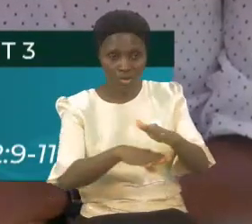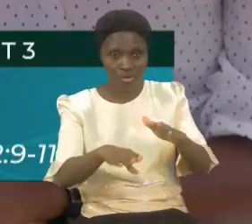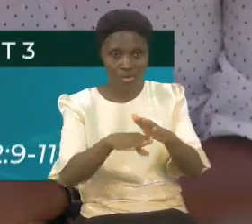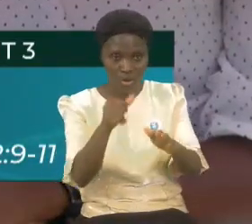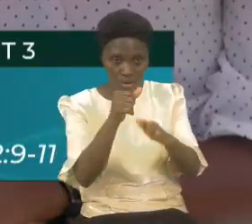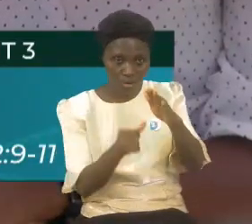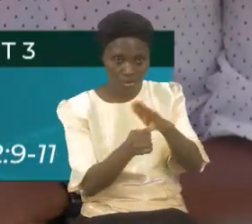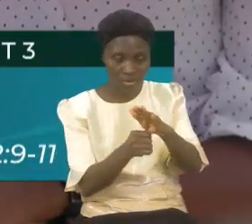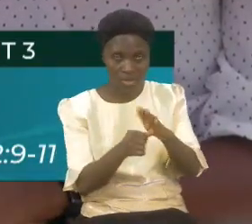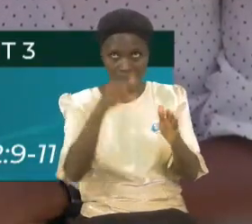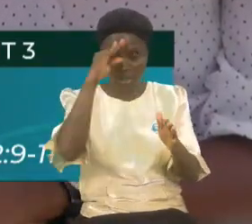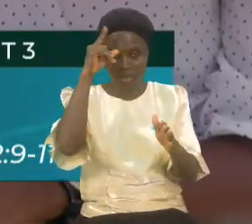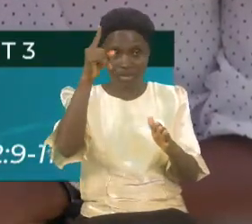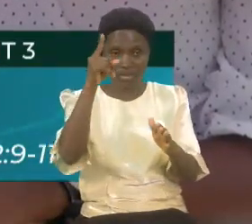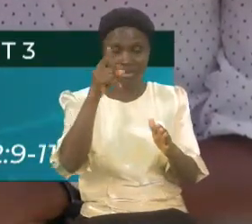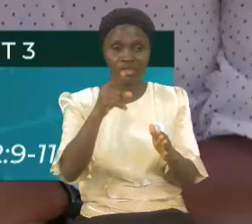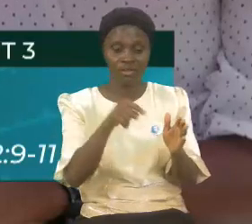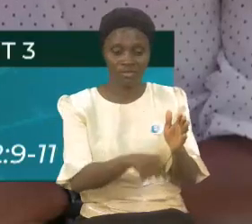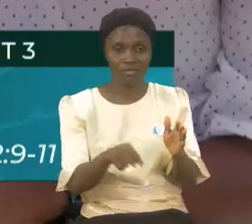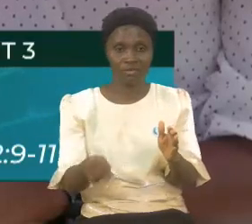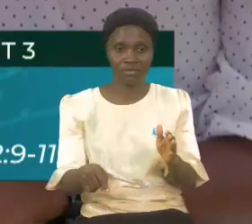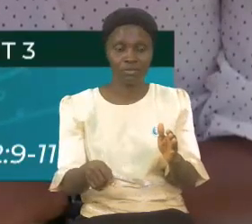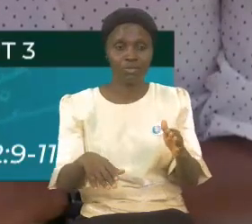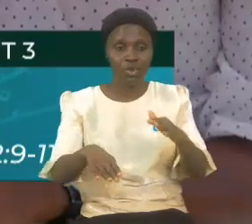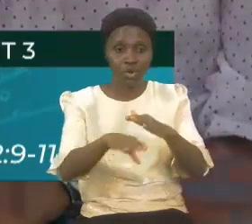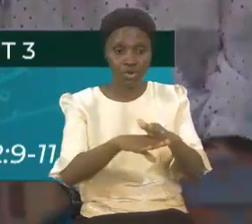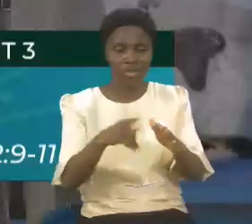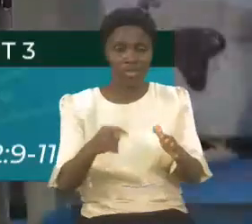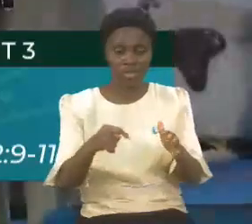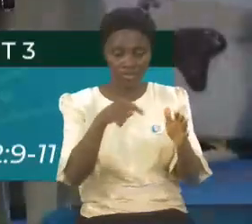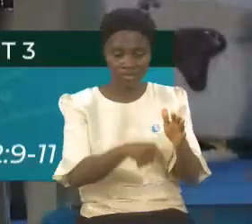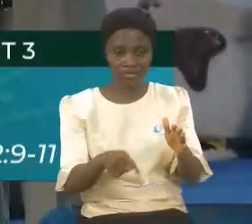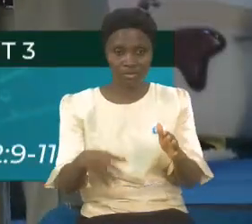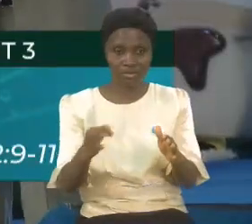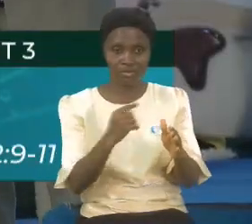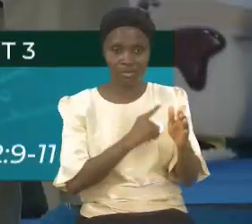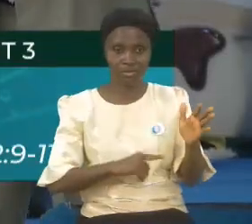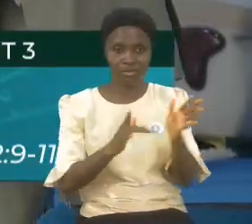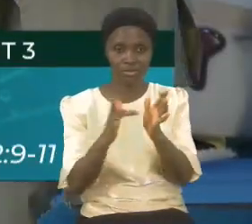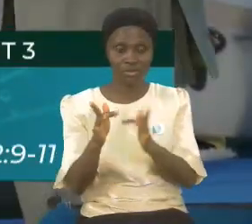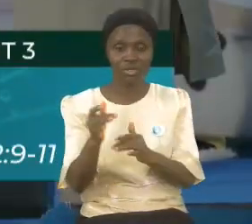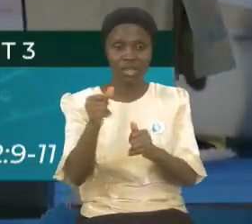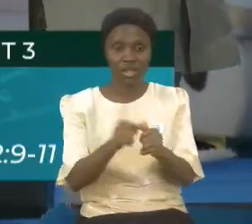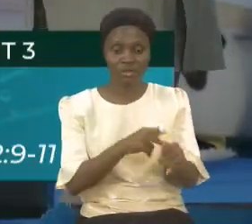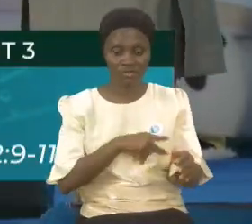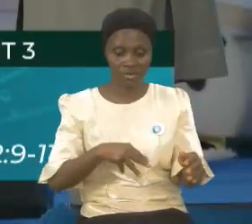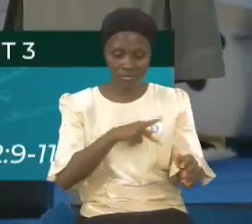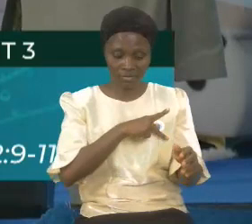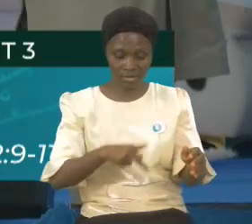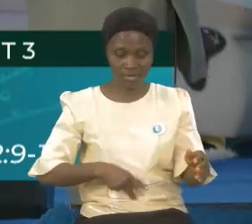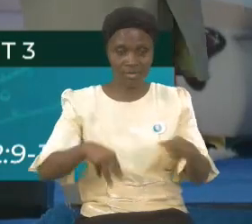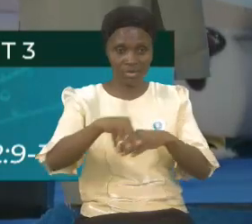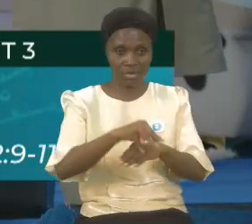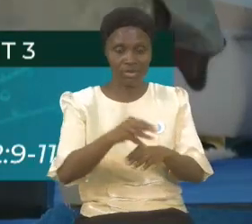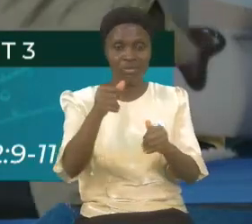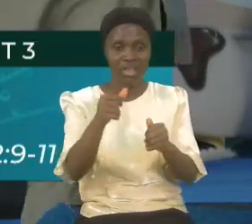under the feet of the Lord Jesus Christ, everything, every power, every emperor, every empire, every dominion, every